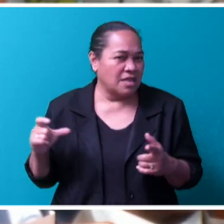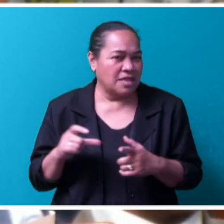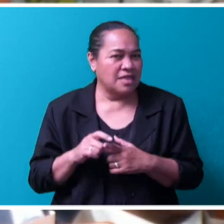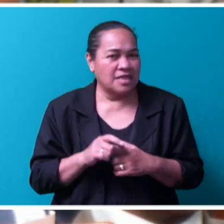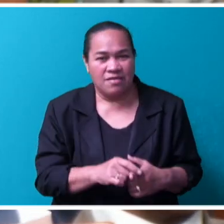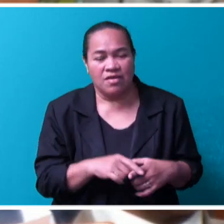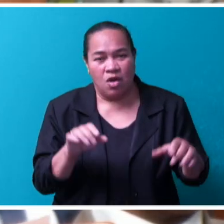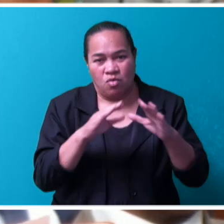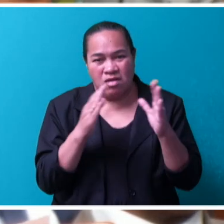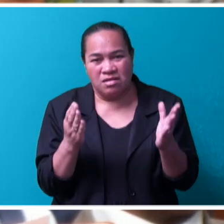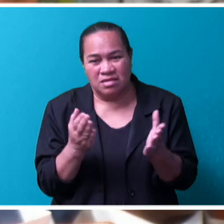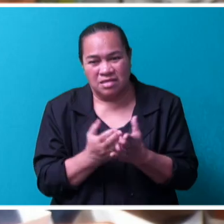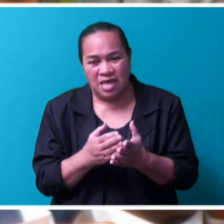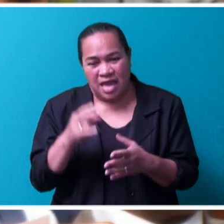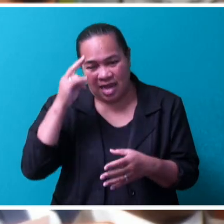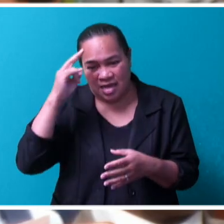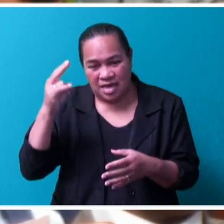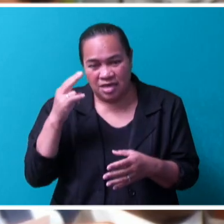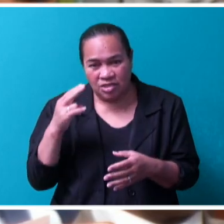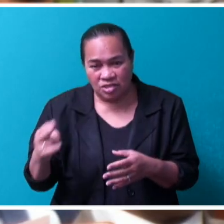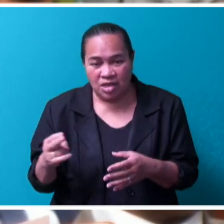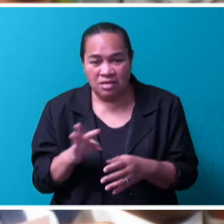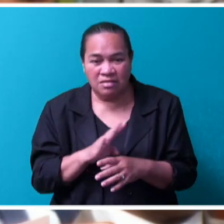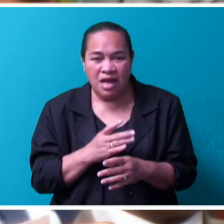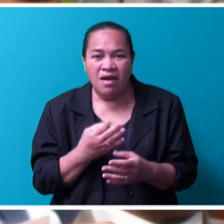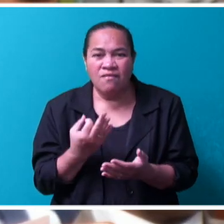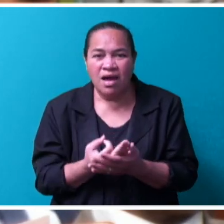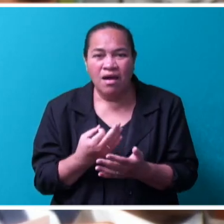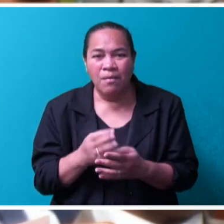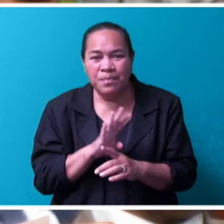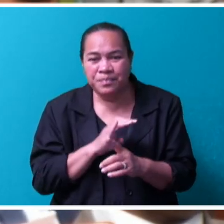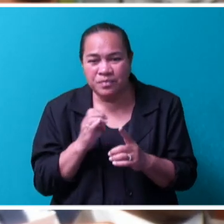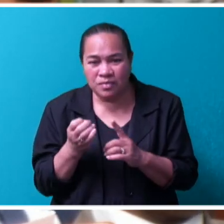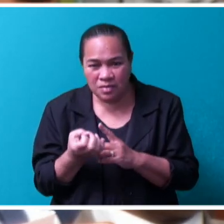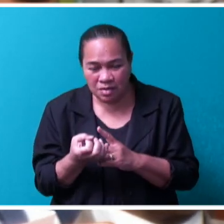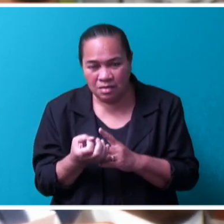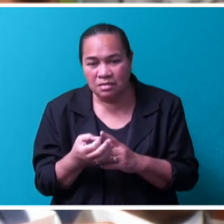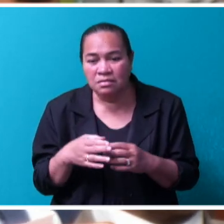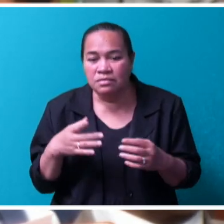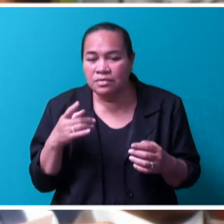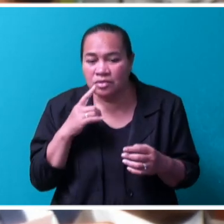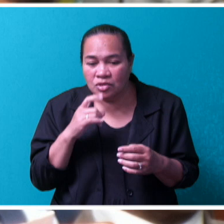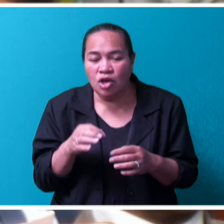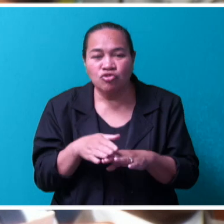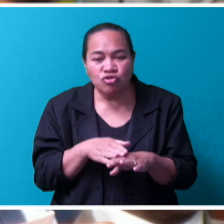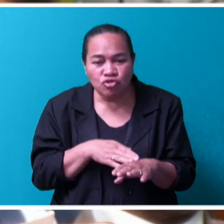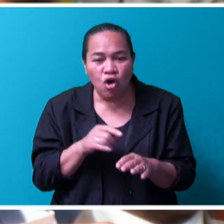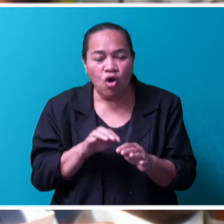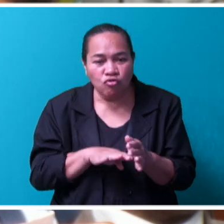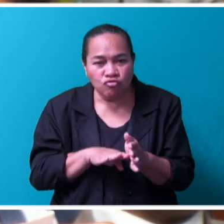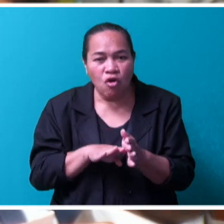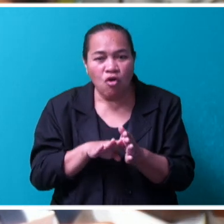financial environment marked with a slower growth, pressure on government